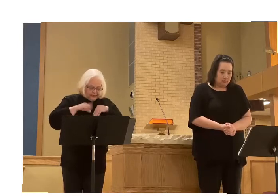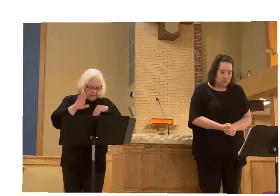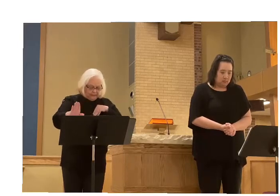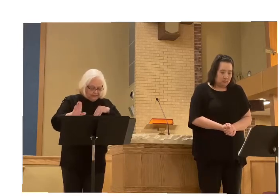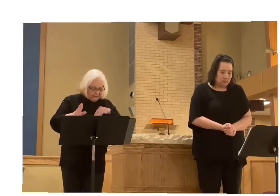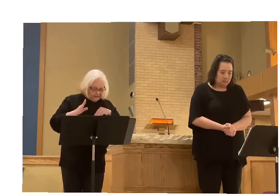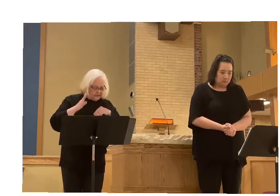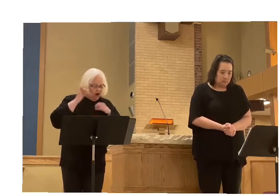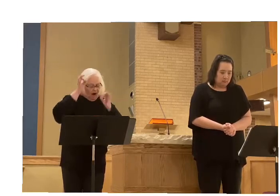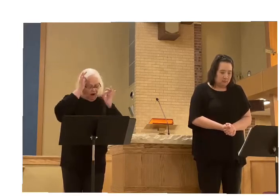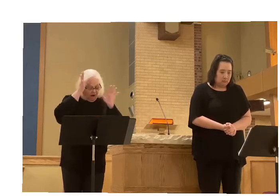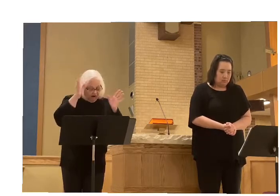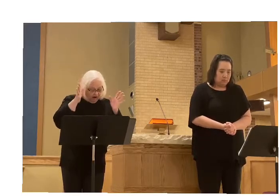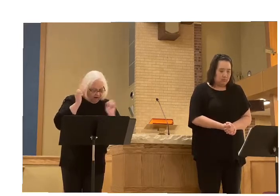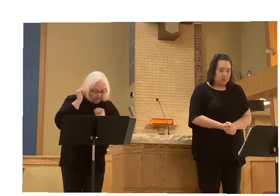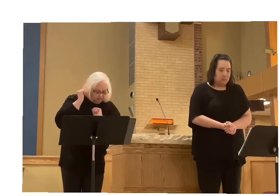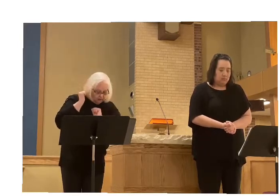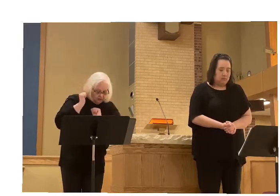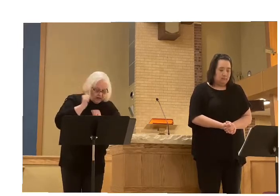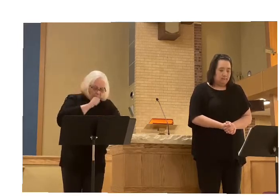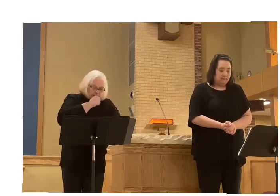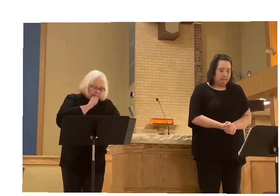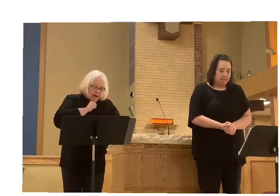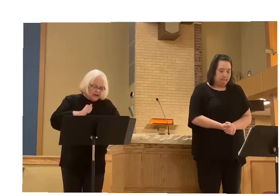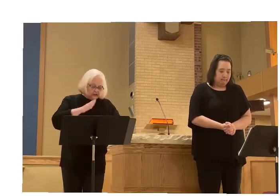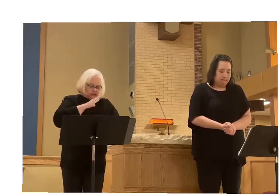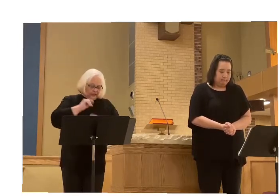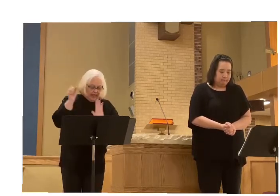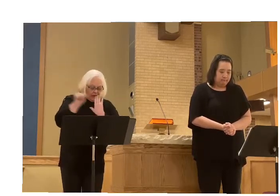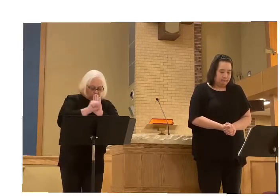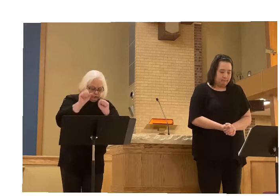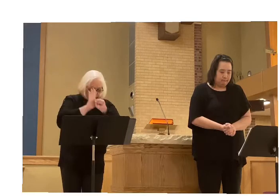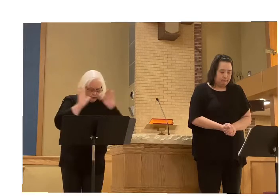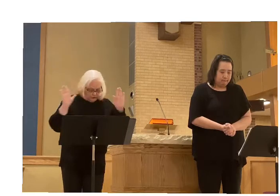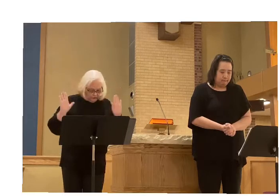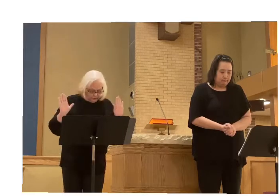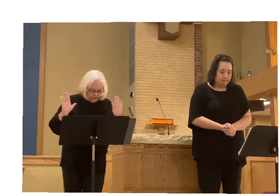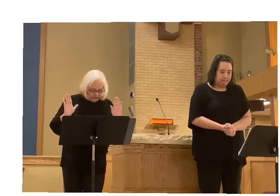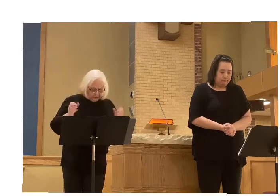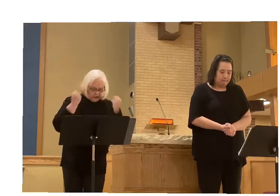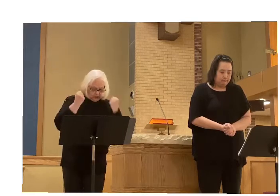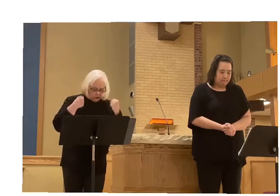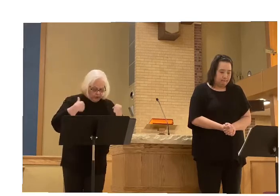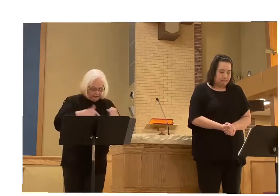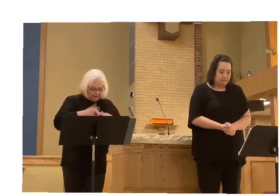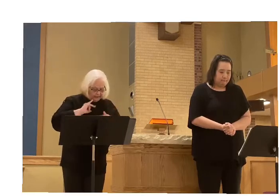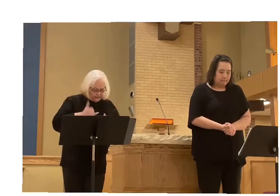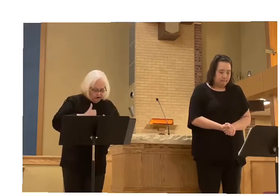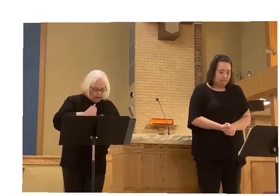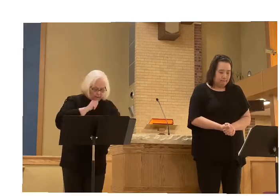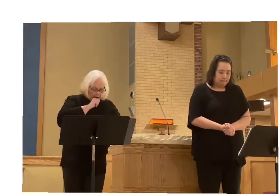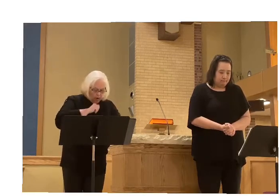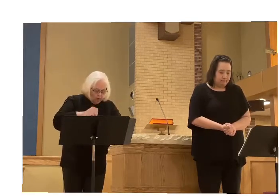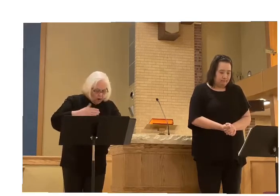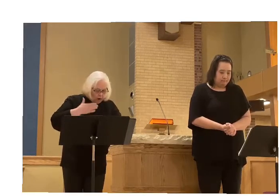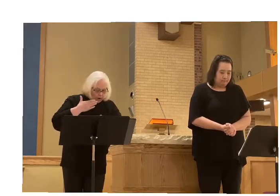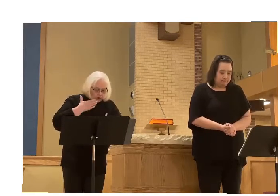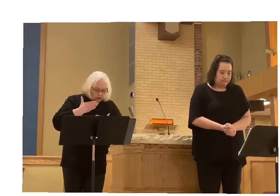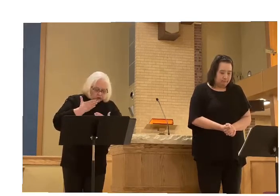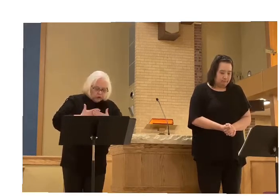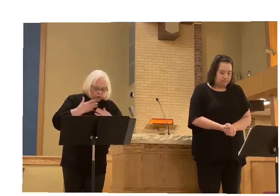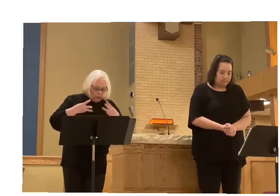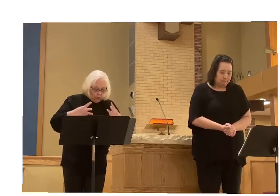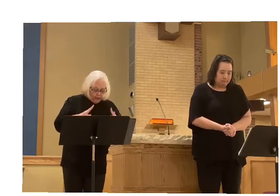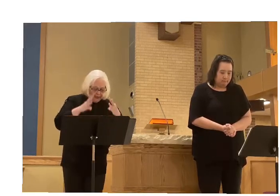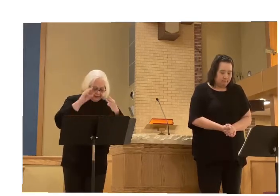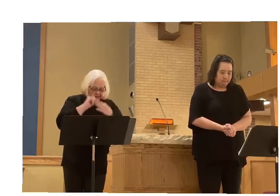Strengthen us in our baptismal resolutions, by which we renounce sin and Satan, so that through the passion of